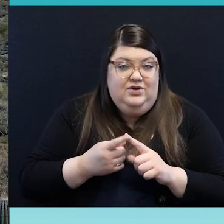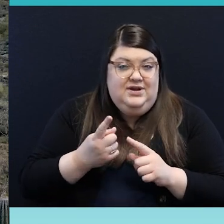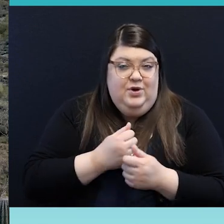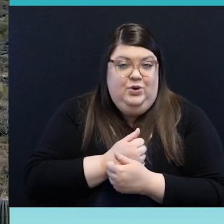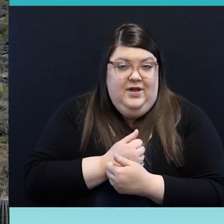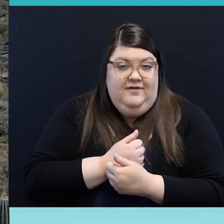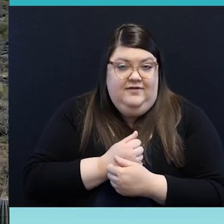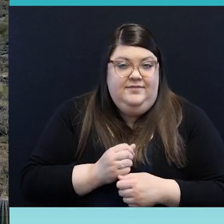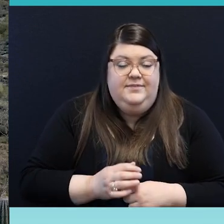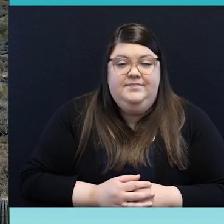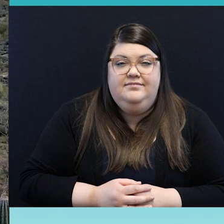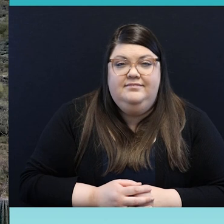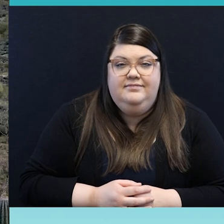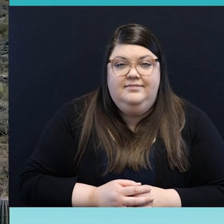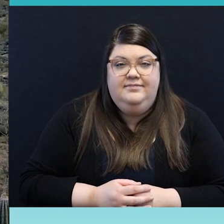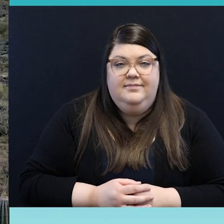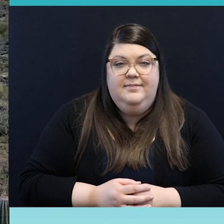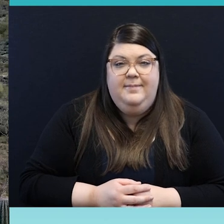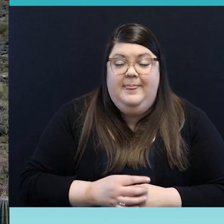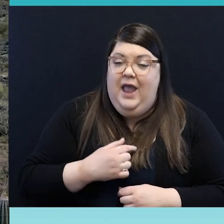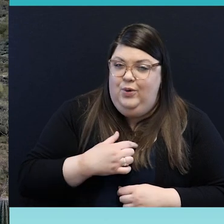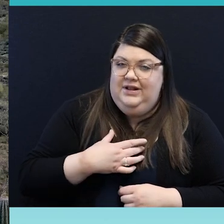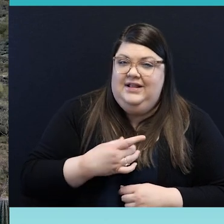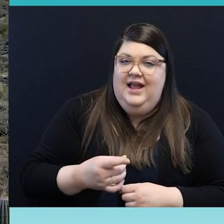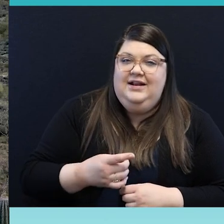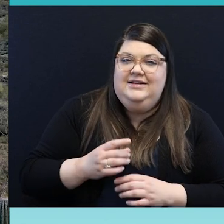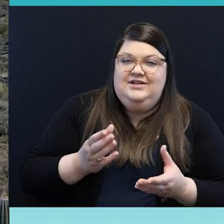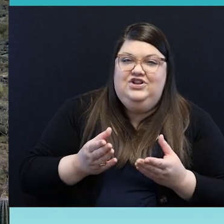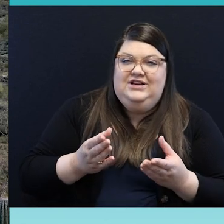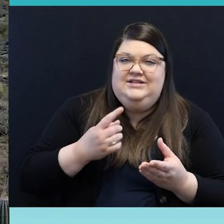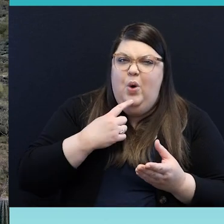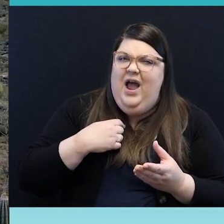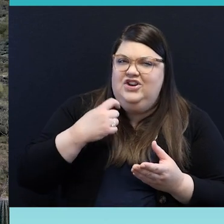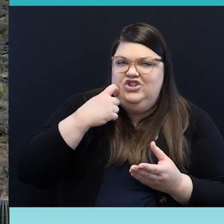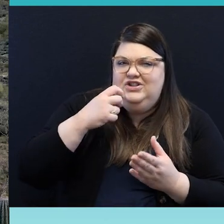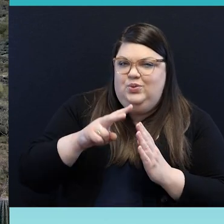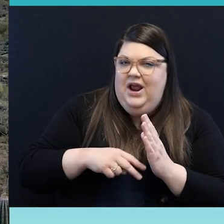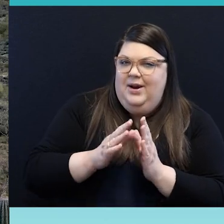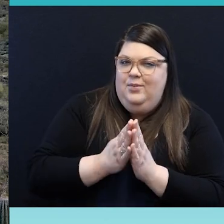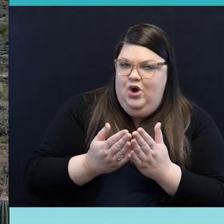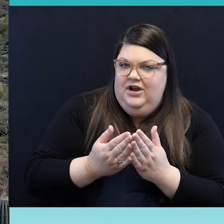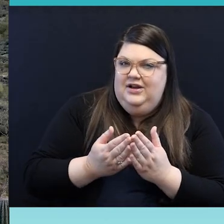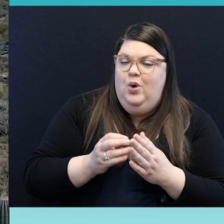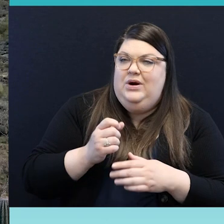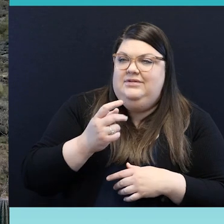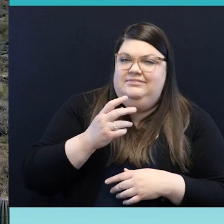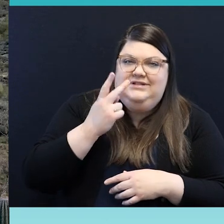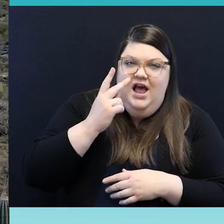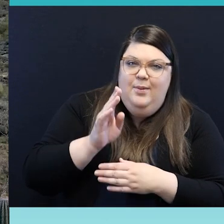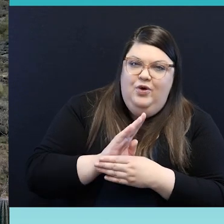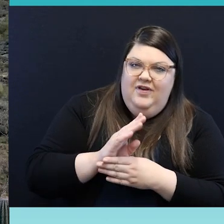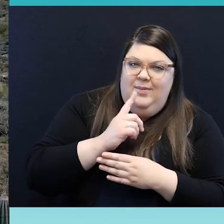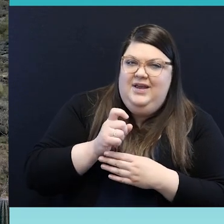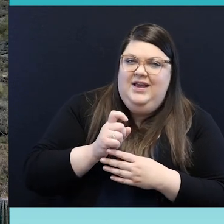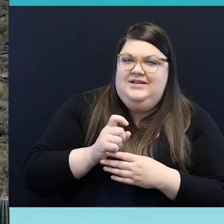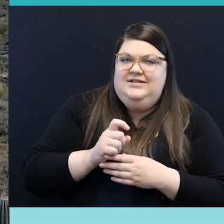one? I really liked the suggestion that, oh, I just read a book and it was dealing with this, or saw a movie, because it kind of takes it